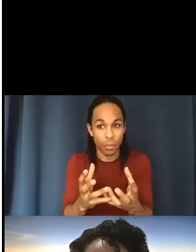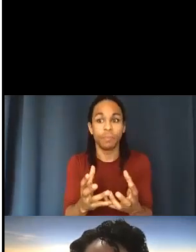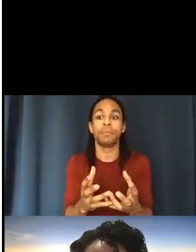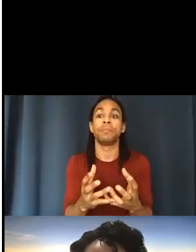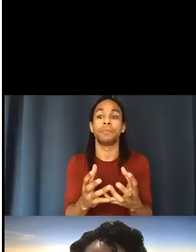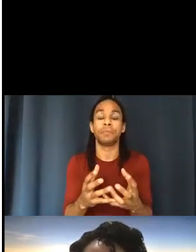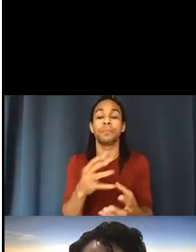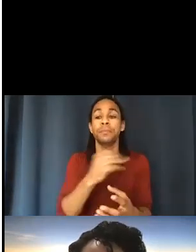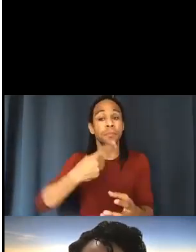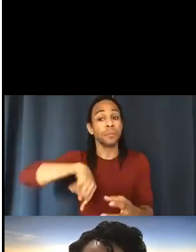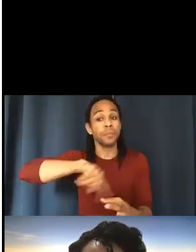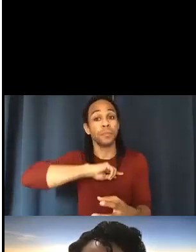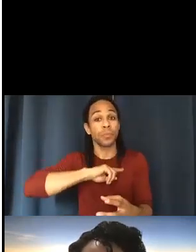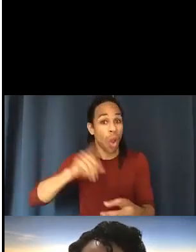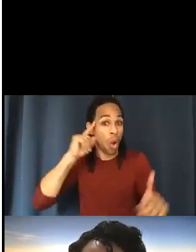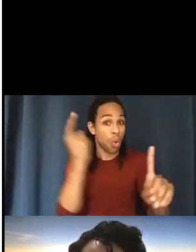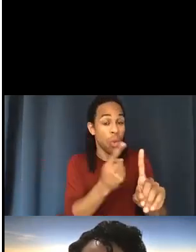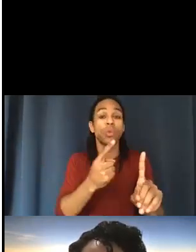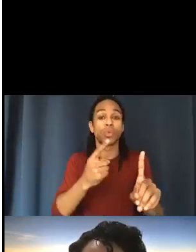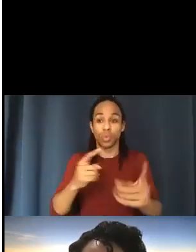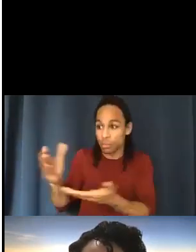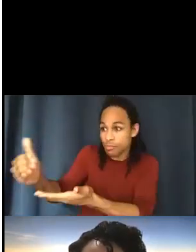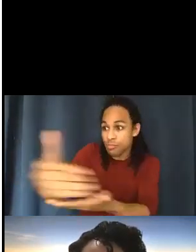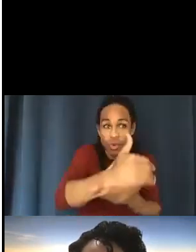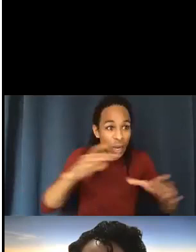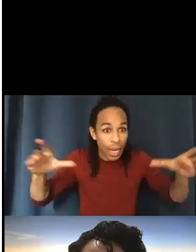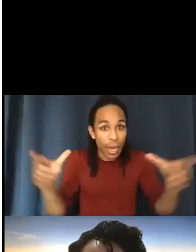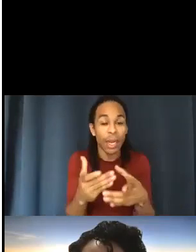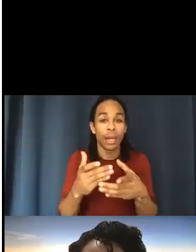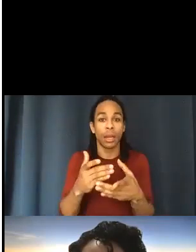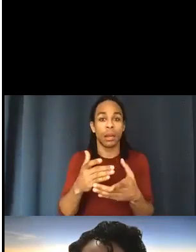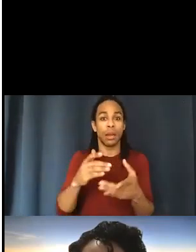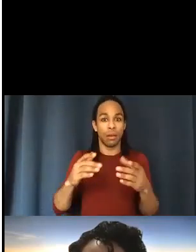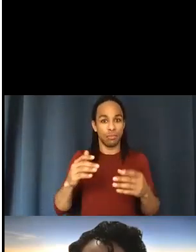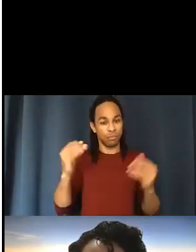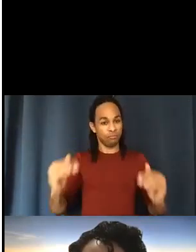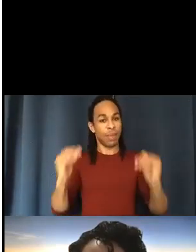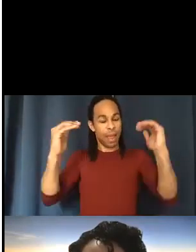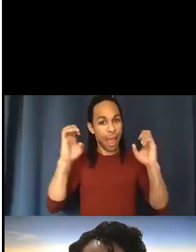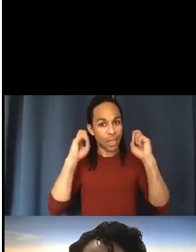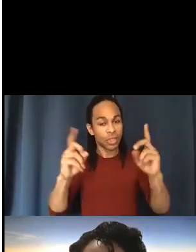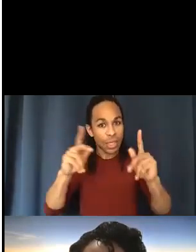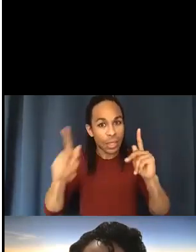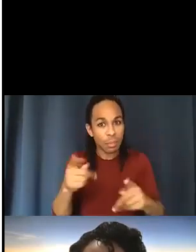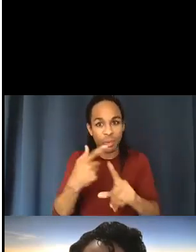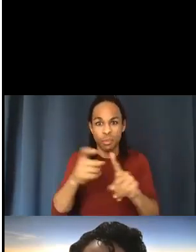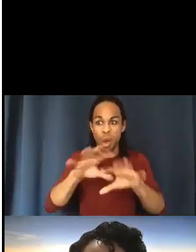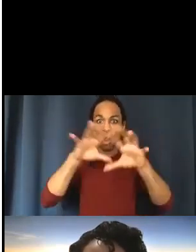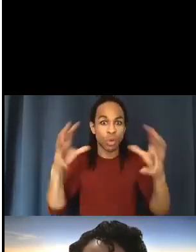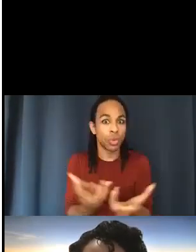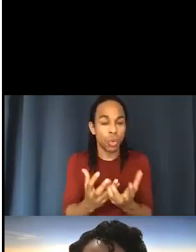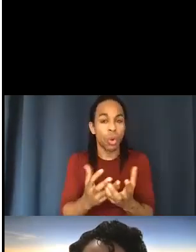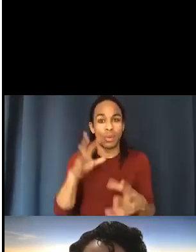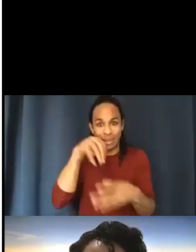scholars from social medicine centers across the world. The task and opportunity of the network is to reimagine the field of social